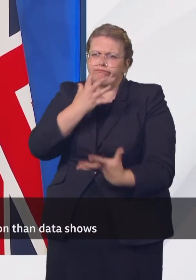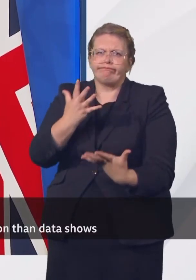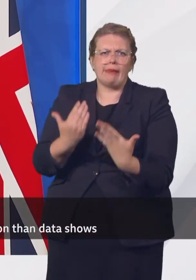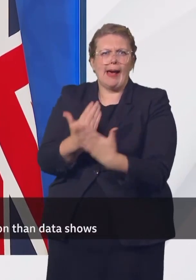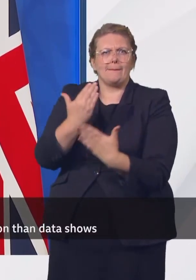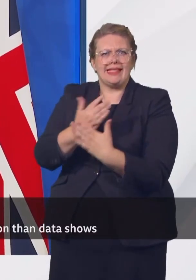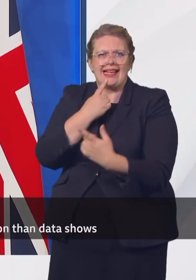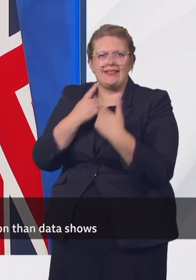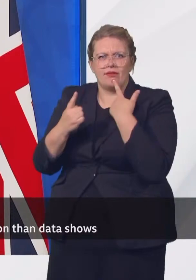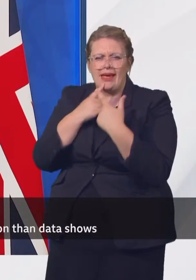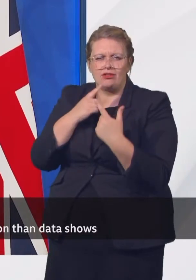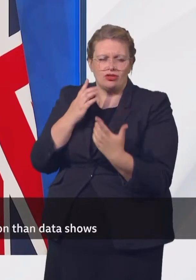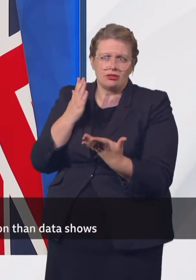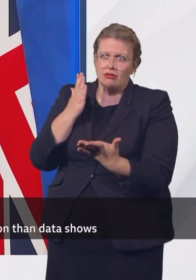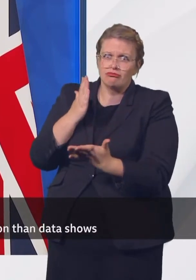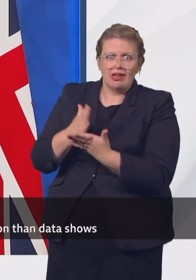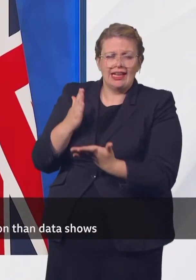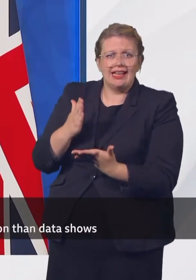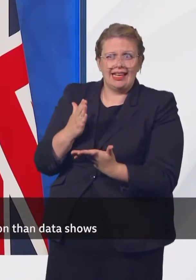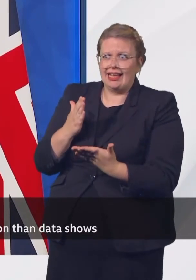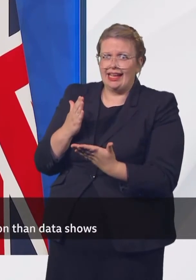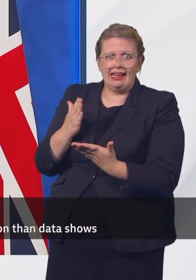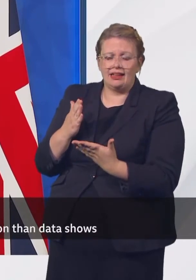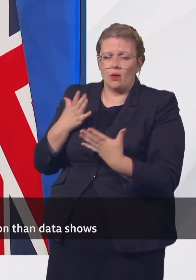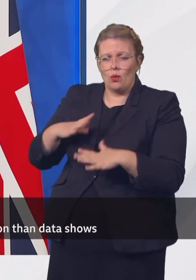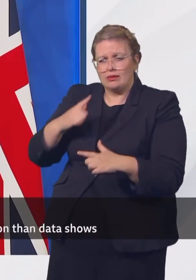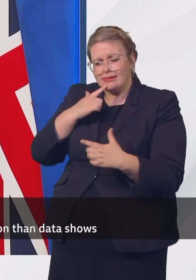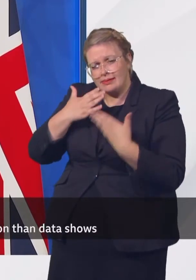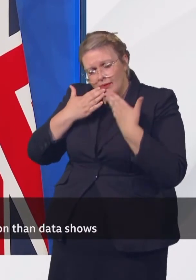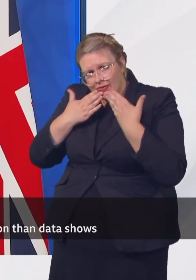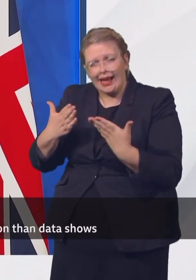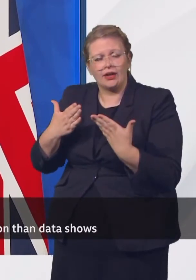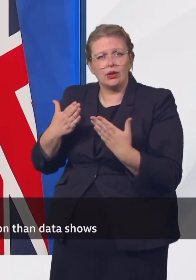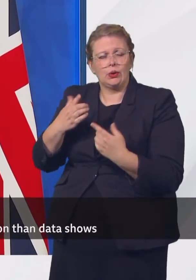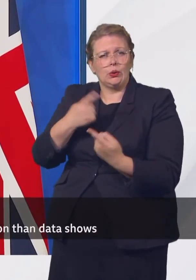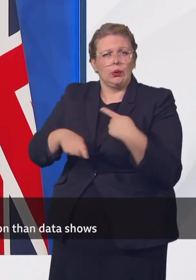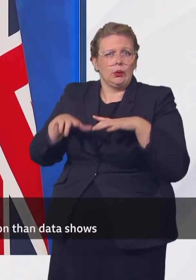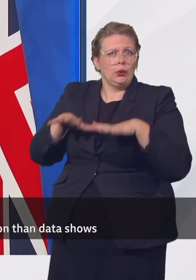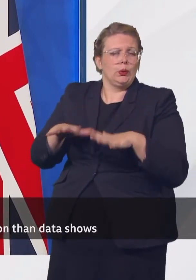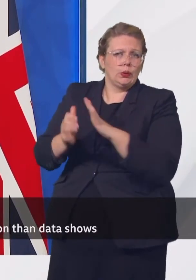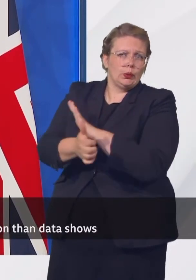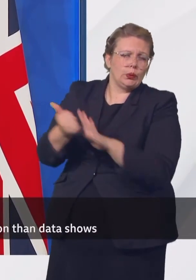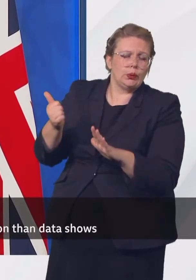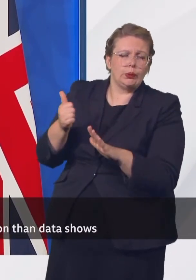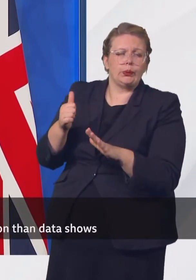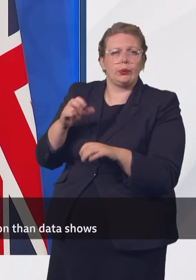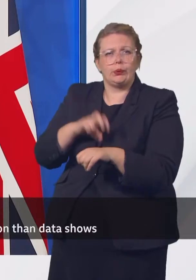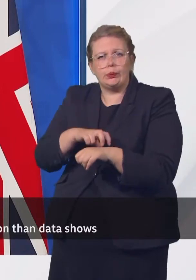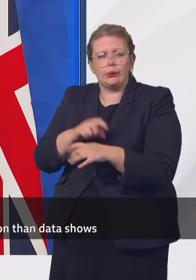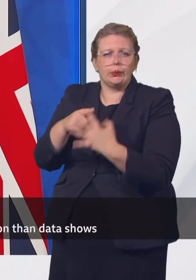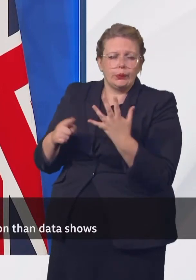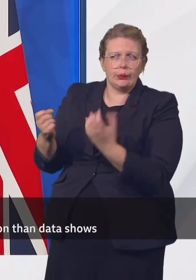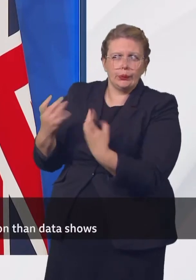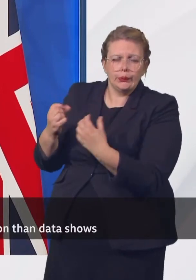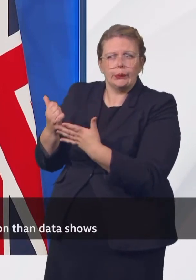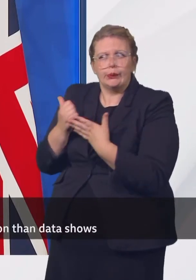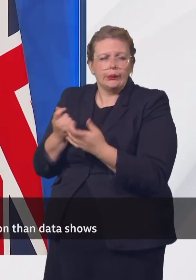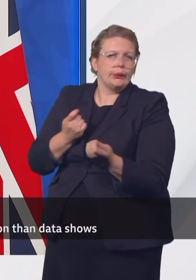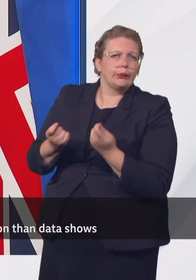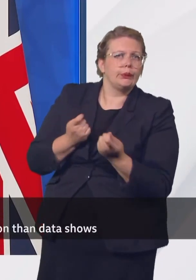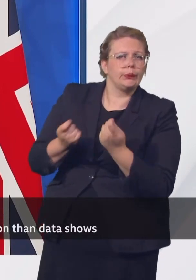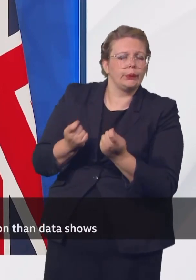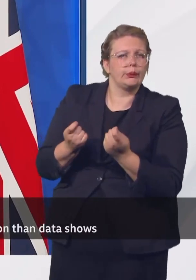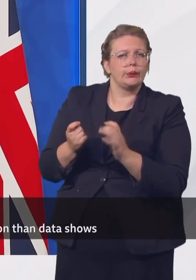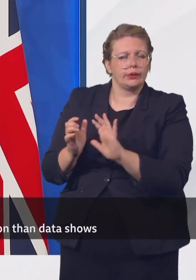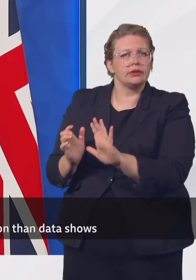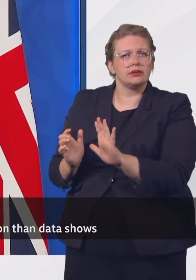very, very grateful to the incredible capability of the people who support me as a minister. And